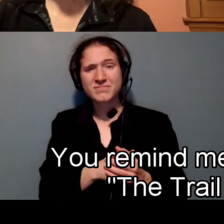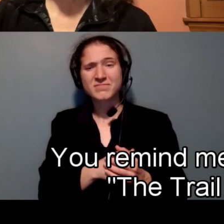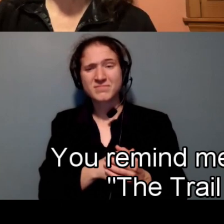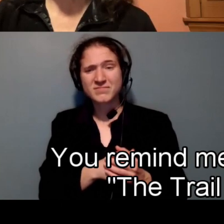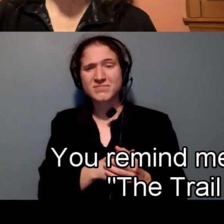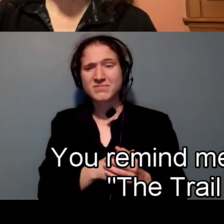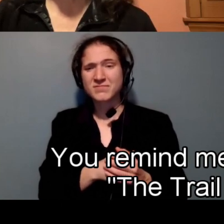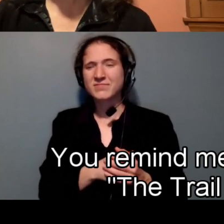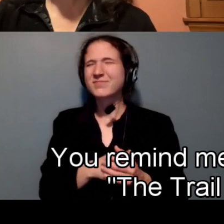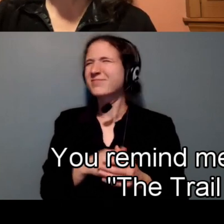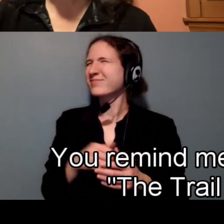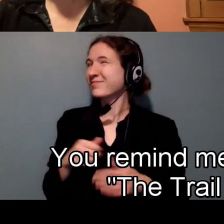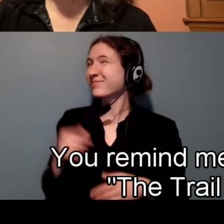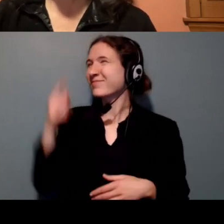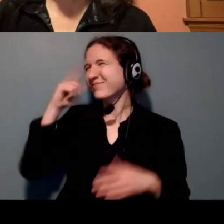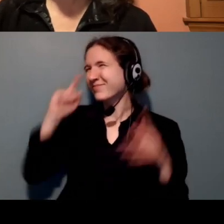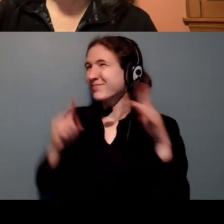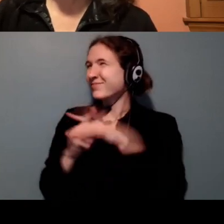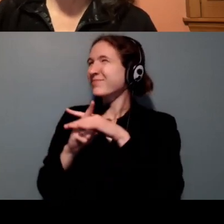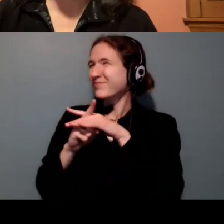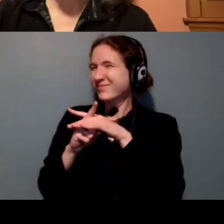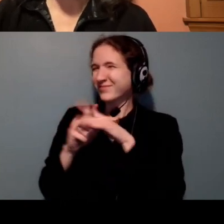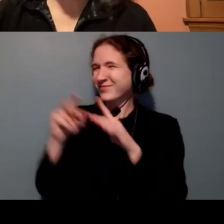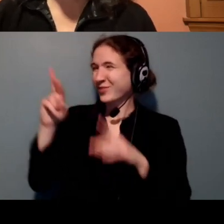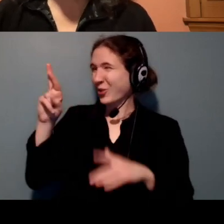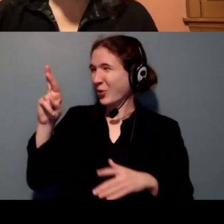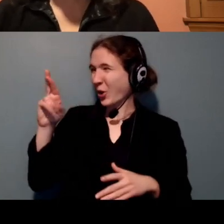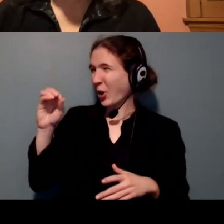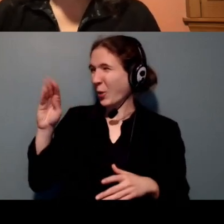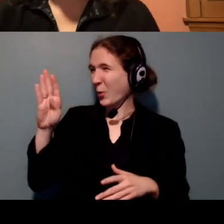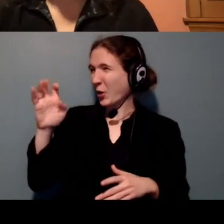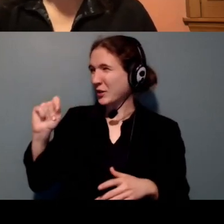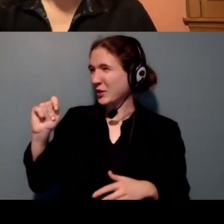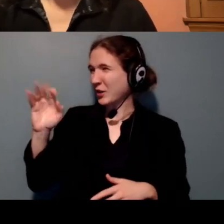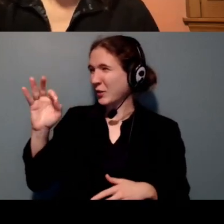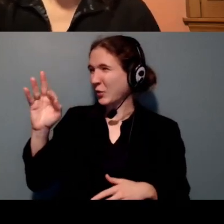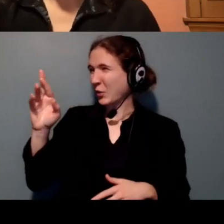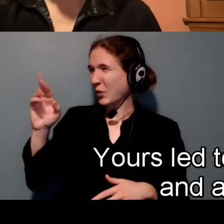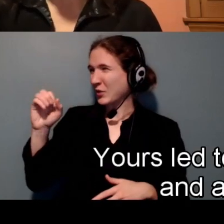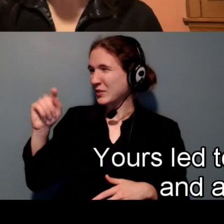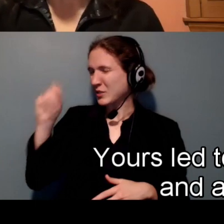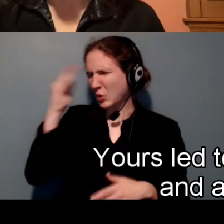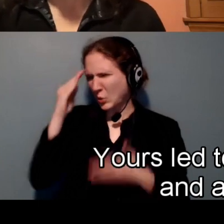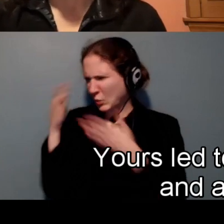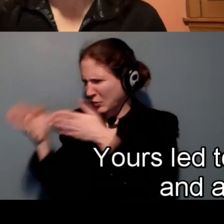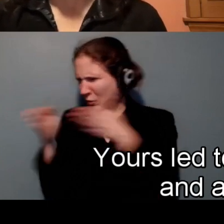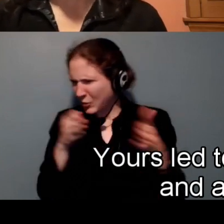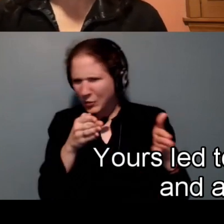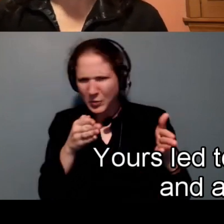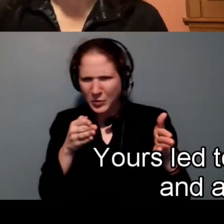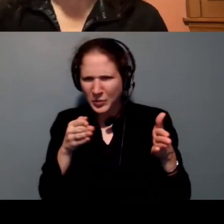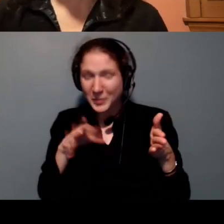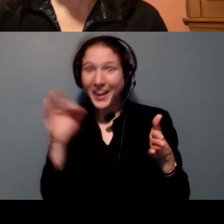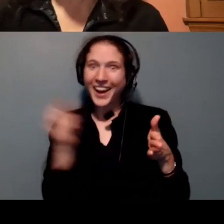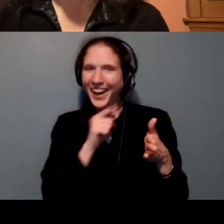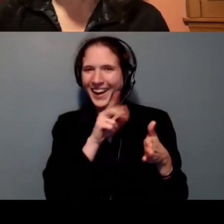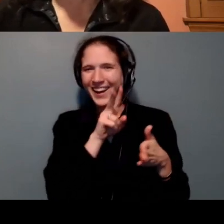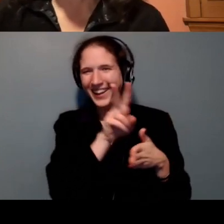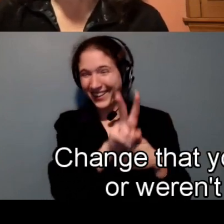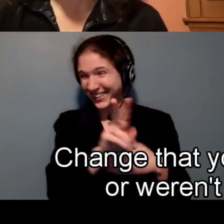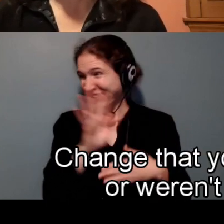remind me of Robert Frost, the trail. Like yeah. Yours led to a cemetery and a